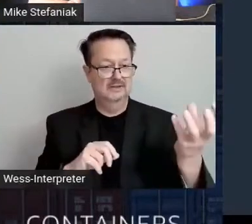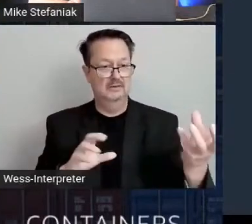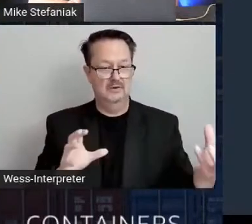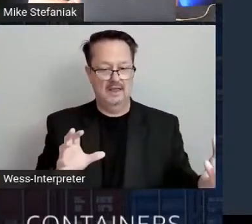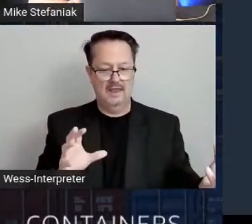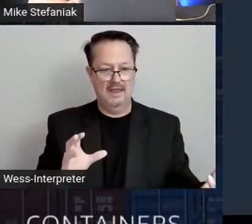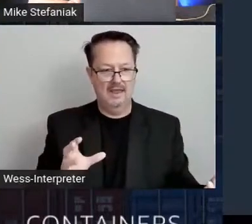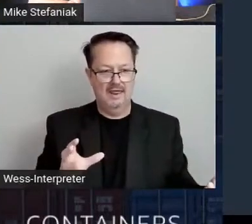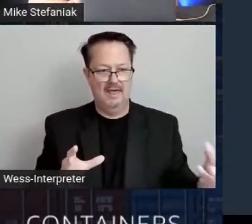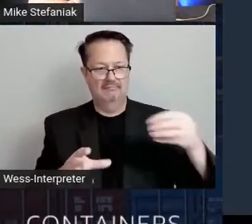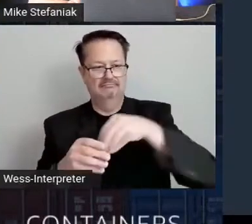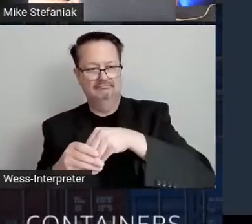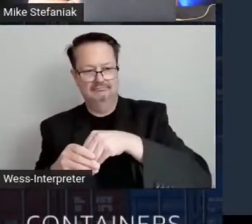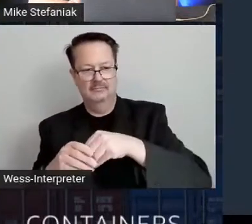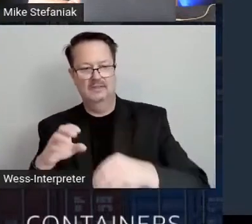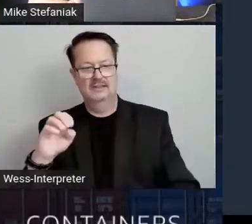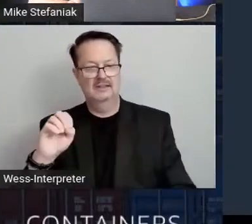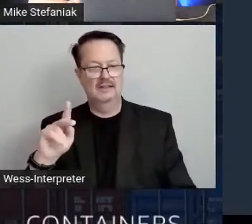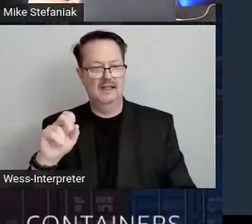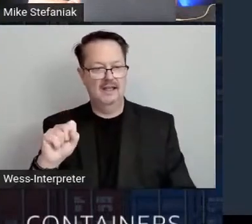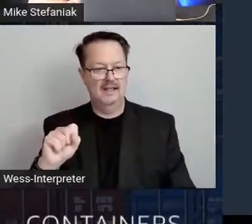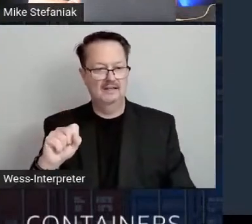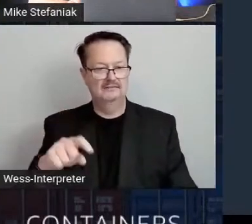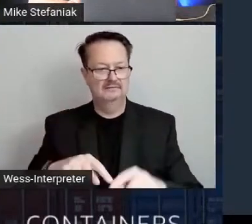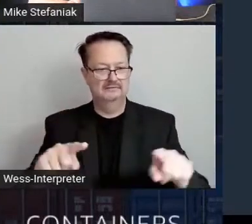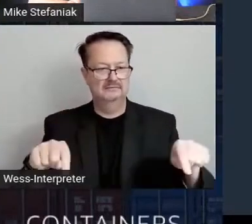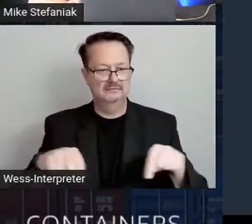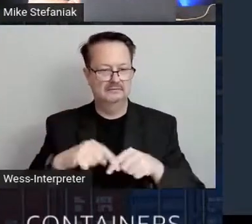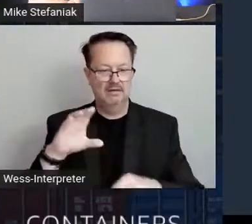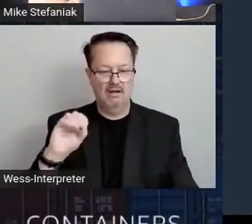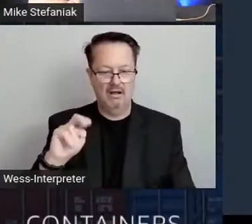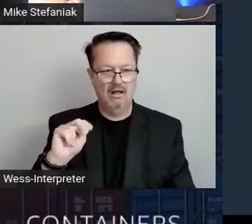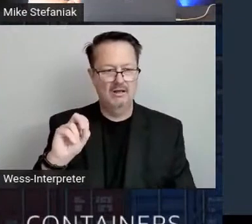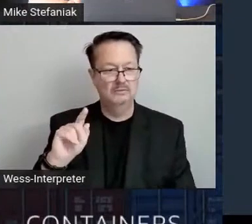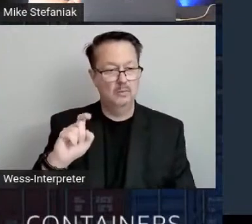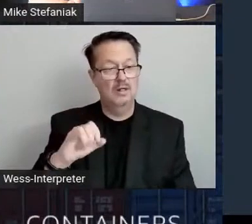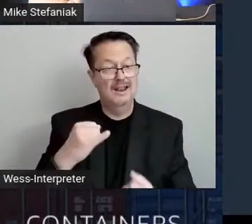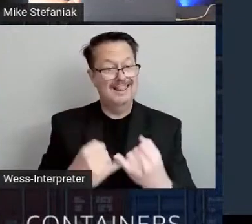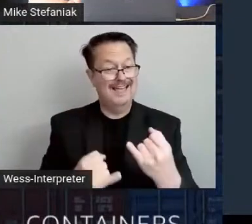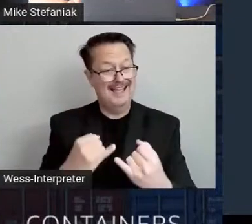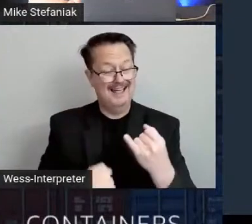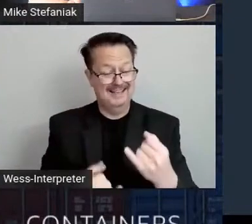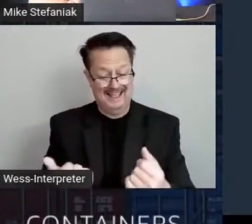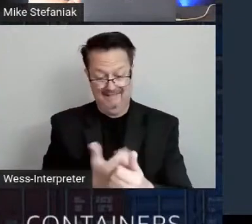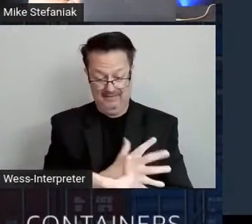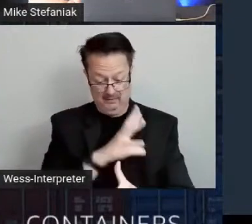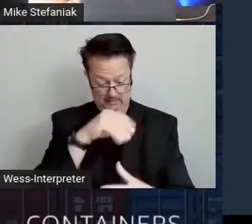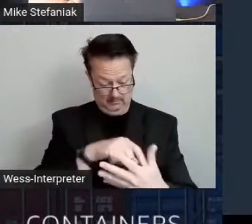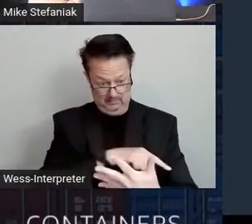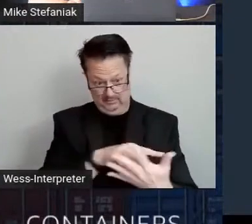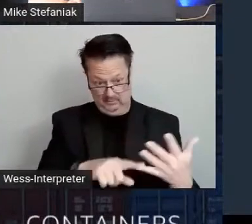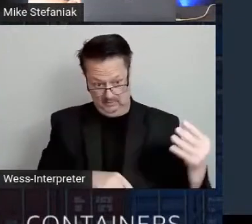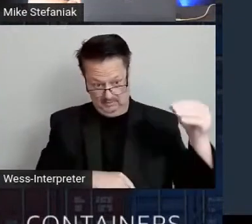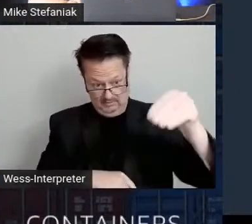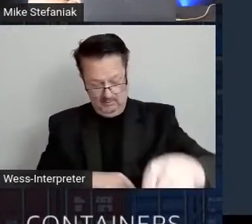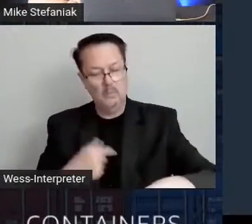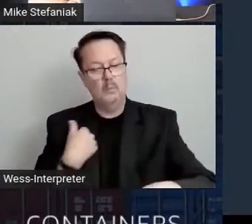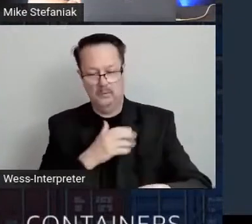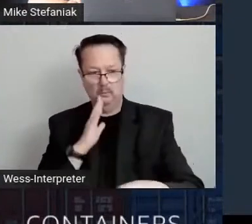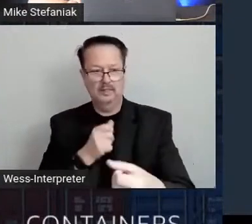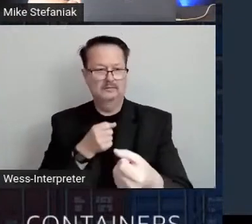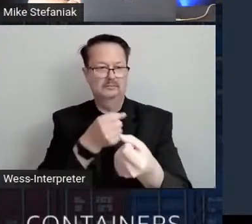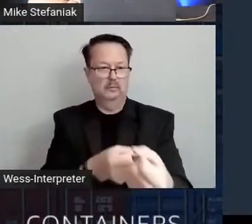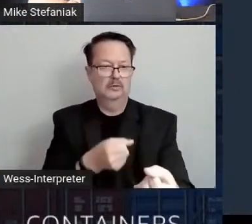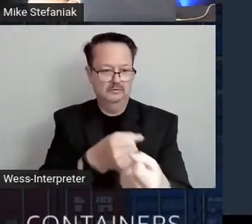it to the EKS console. Last but not least, everything we bundle in, we support. So our customers can sign up